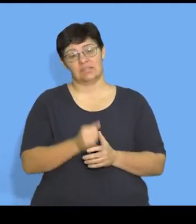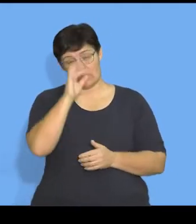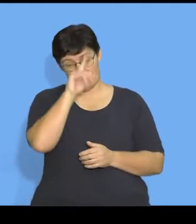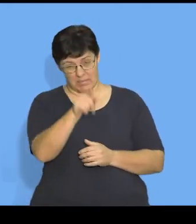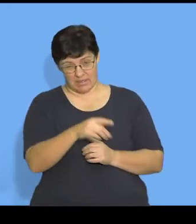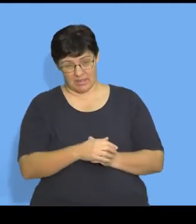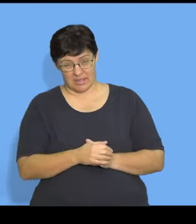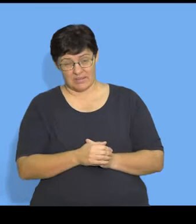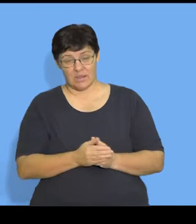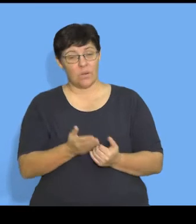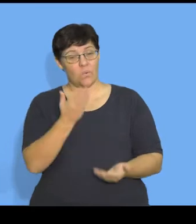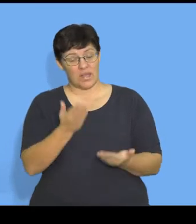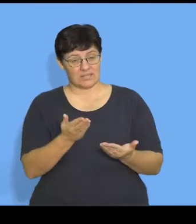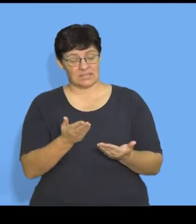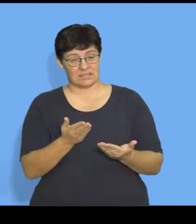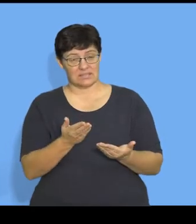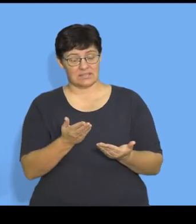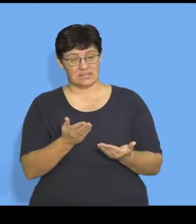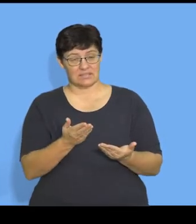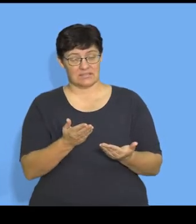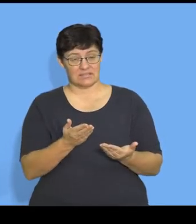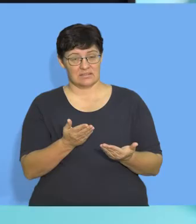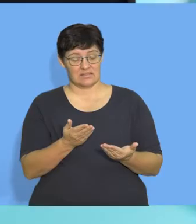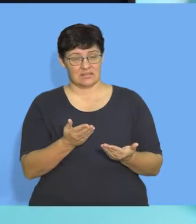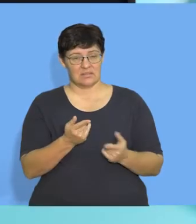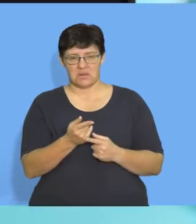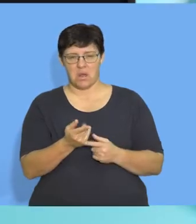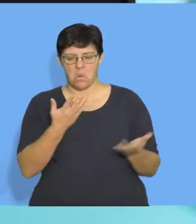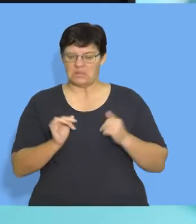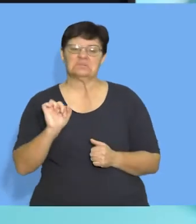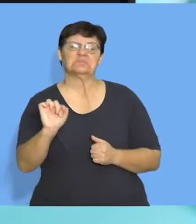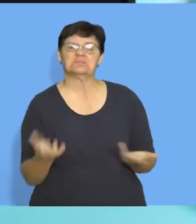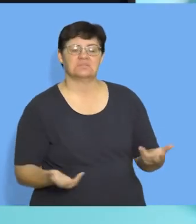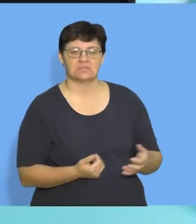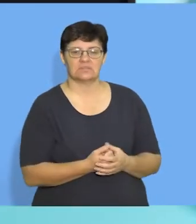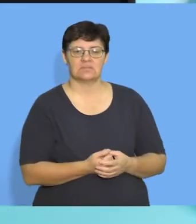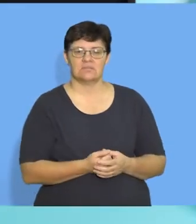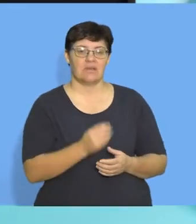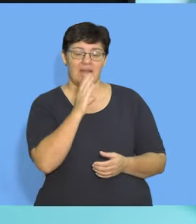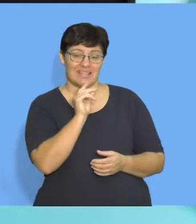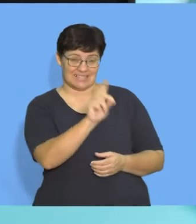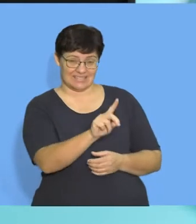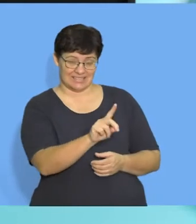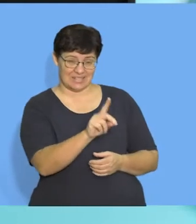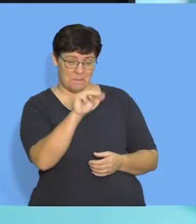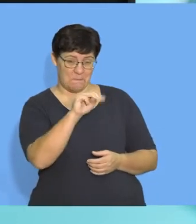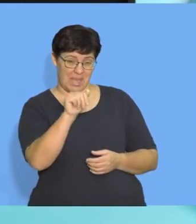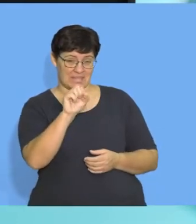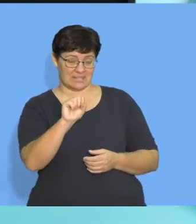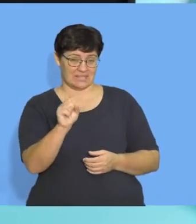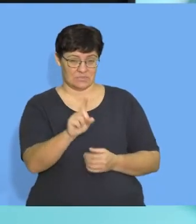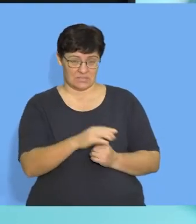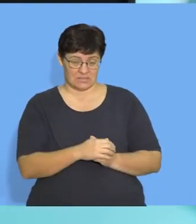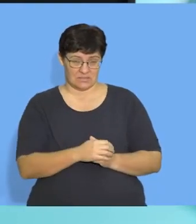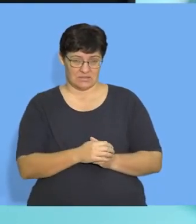Remember, weight isn't mass. Even though we may say to someone, what's your weight? We're actually asking what's their mass. Weight, you've learned